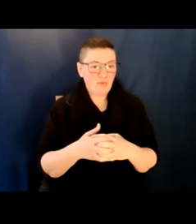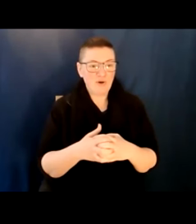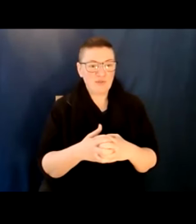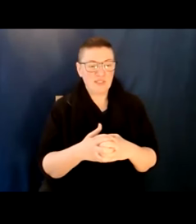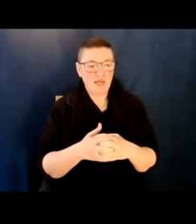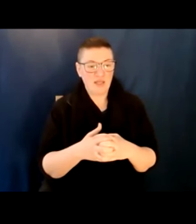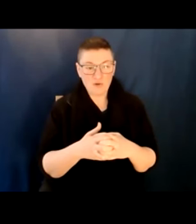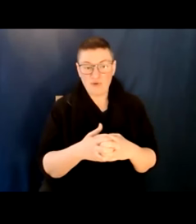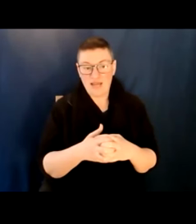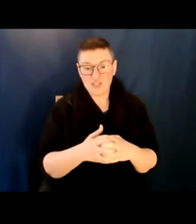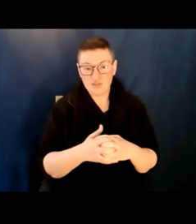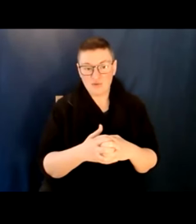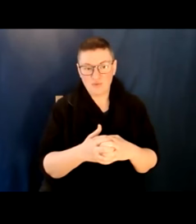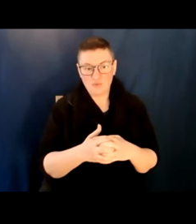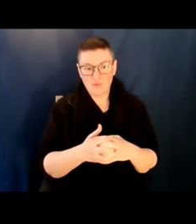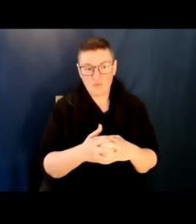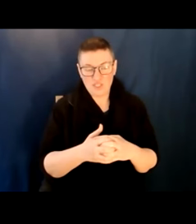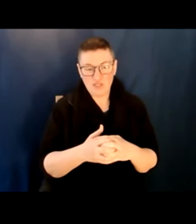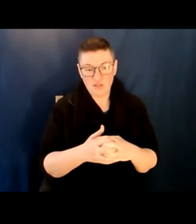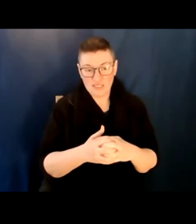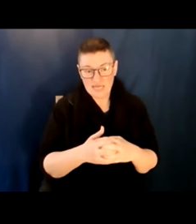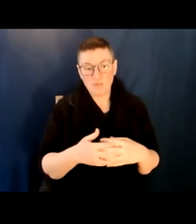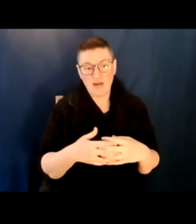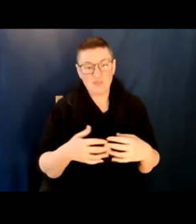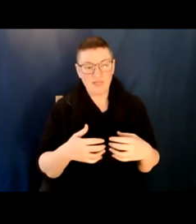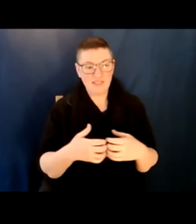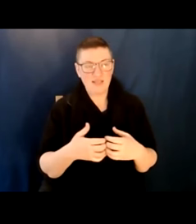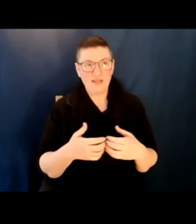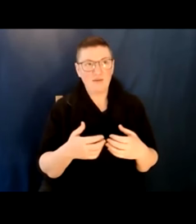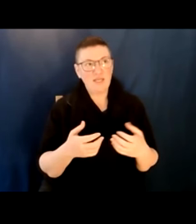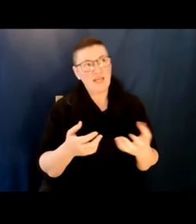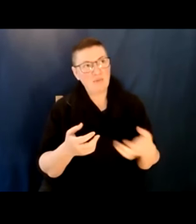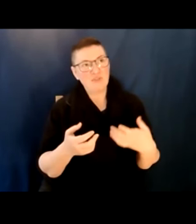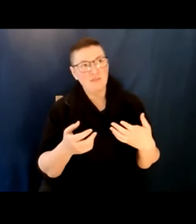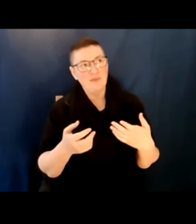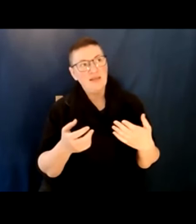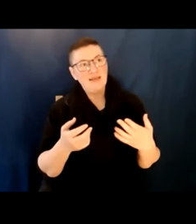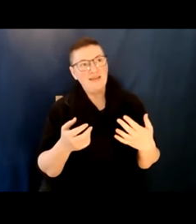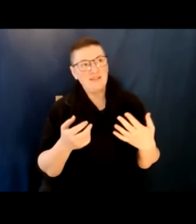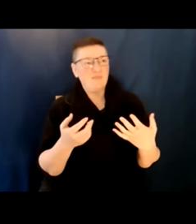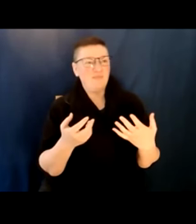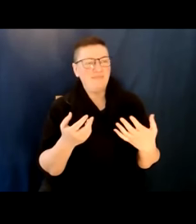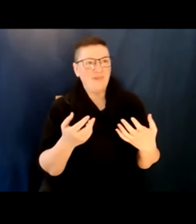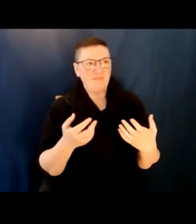He proposed a third branch, which he called the container branch, because he came up with some